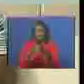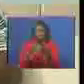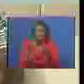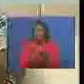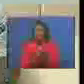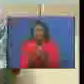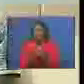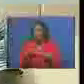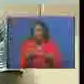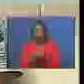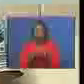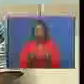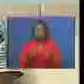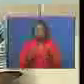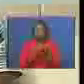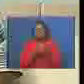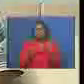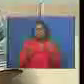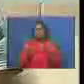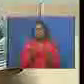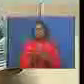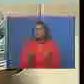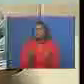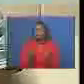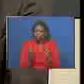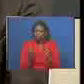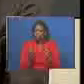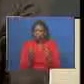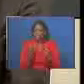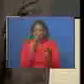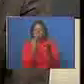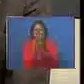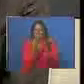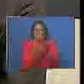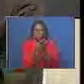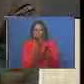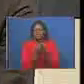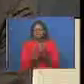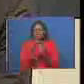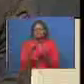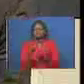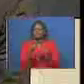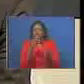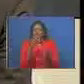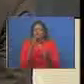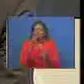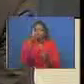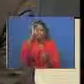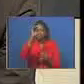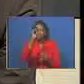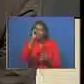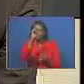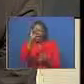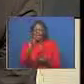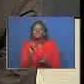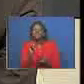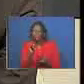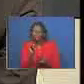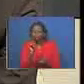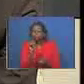look disabled? Thank you Thank Frederick Kouko, the Executive Director of the Action Network for Disabled